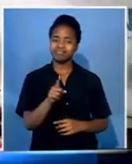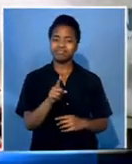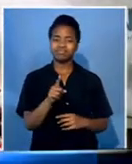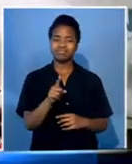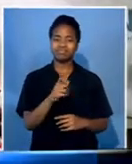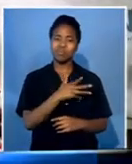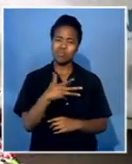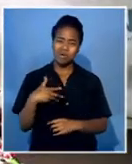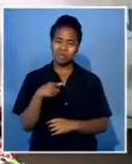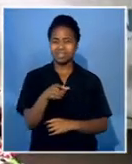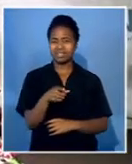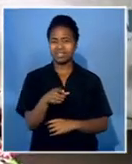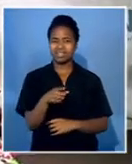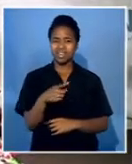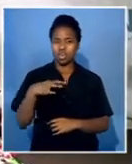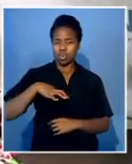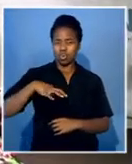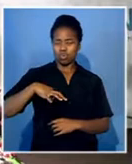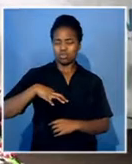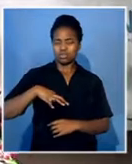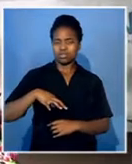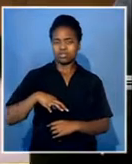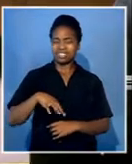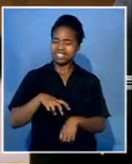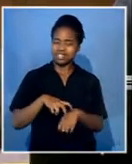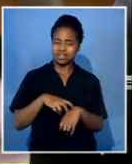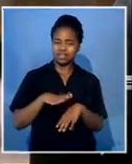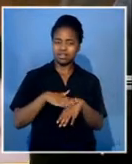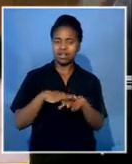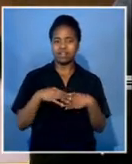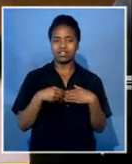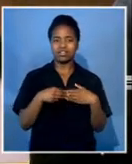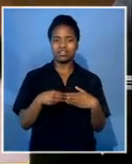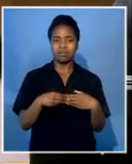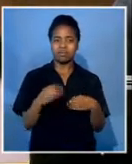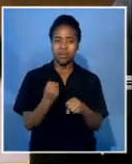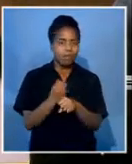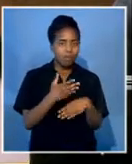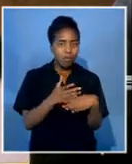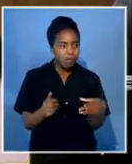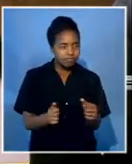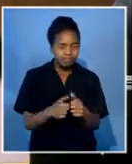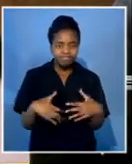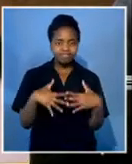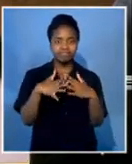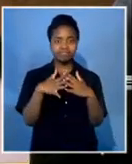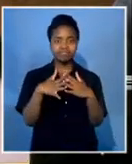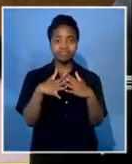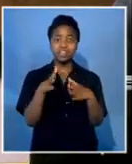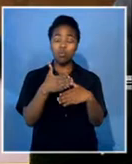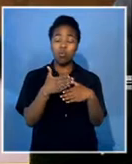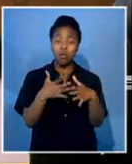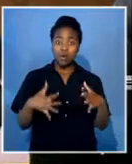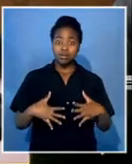the impact of armed conflict on women and girls. Women's leadership and collective action have changed the world